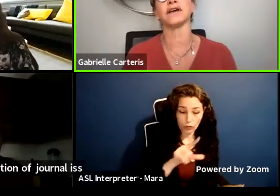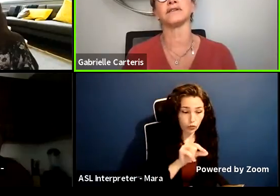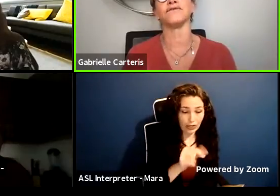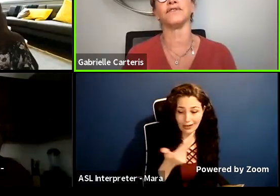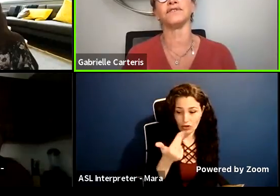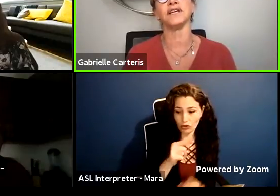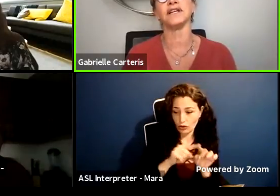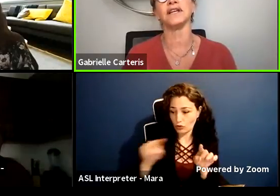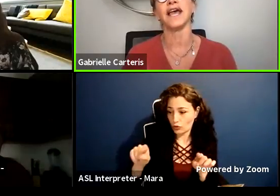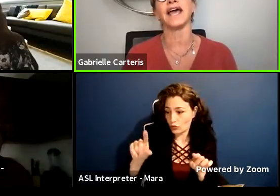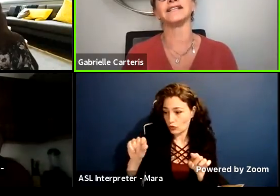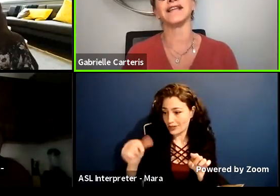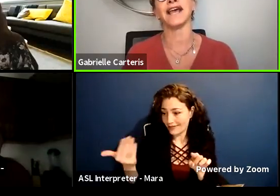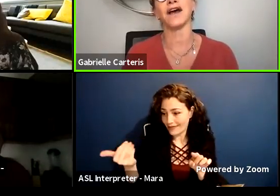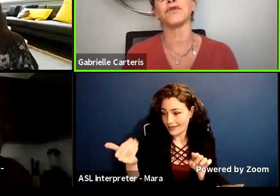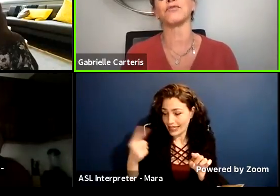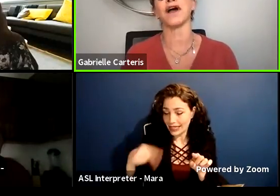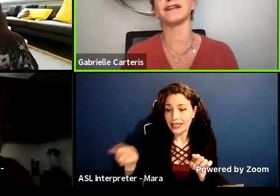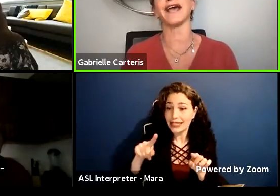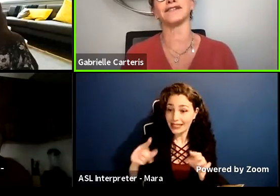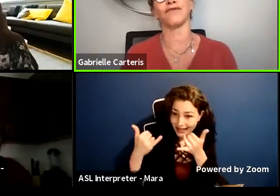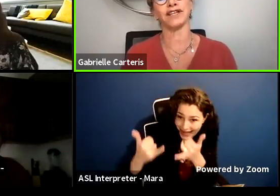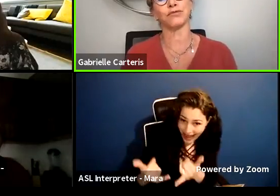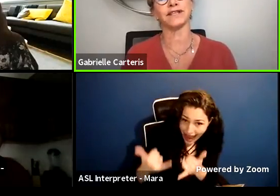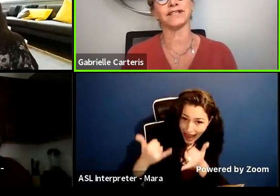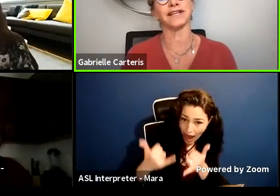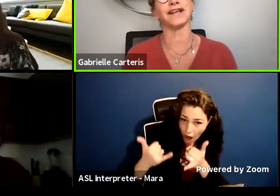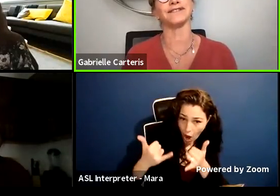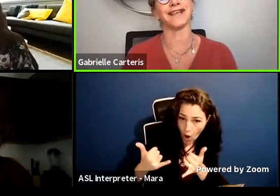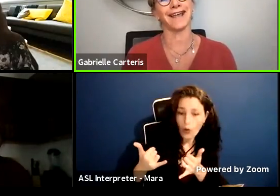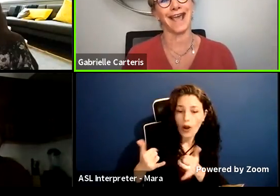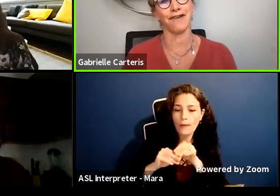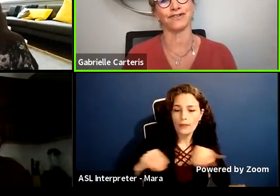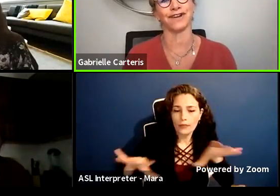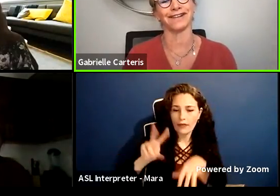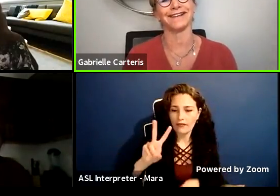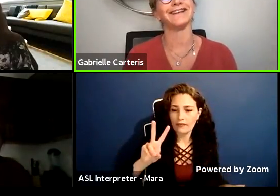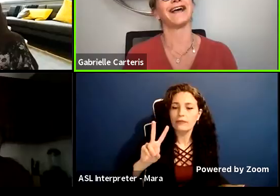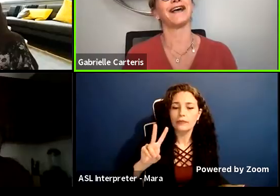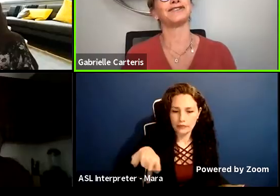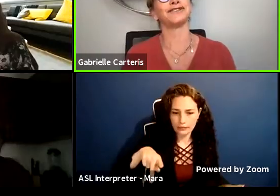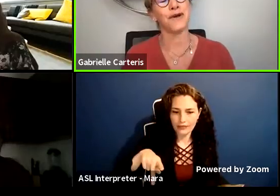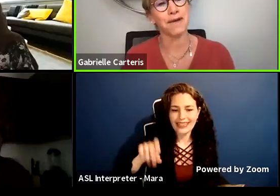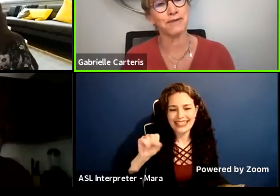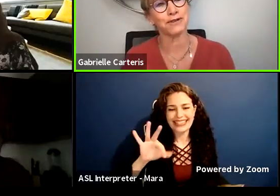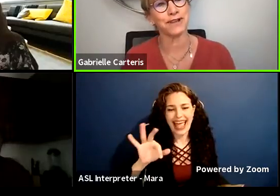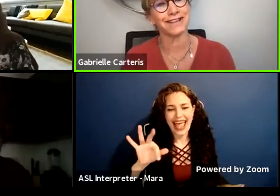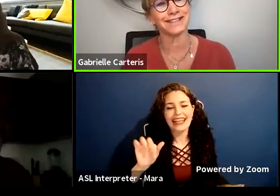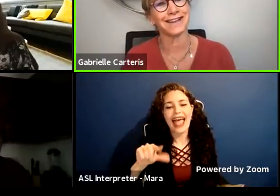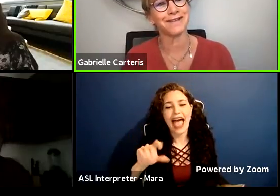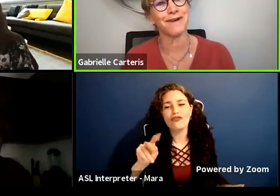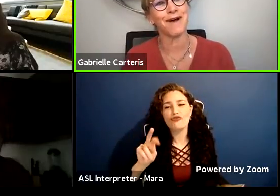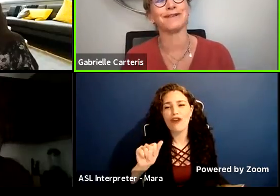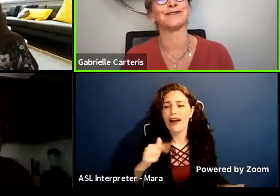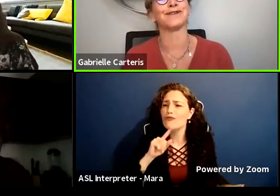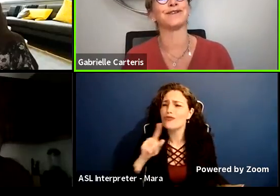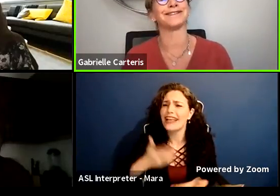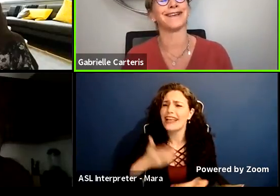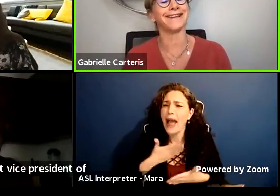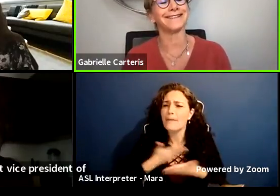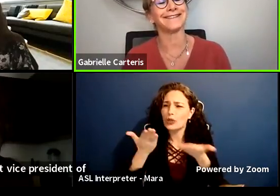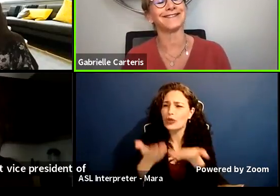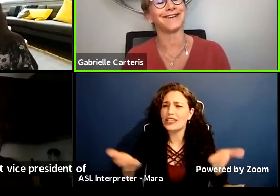to 2015, and is now the broadcast vice president of SAG-AFTRA. So happy you're with us today, Bob, and